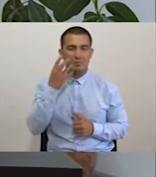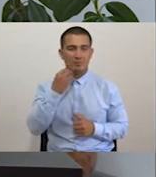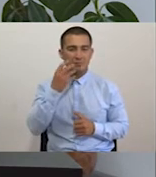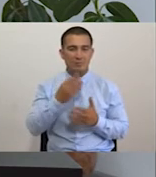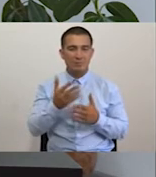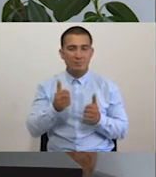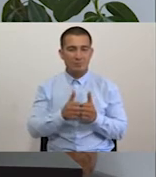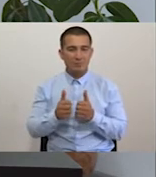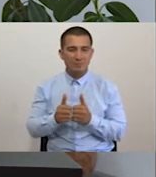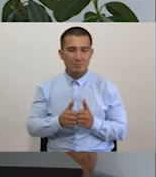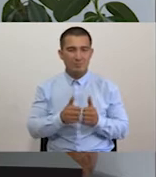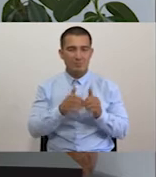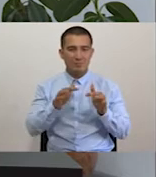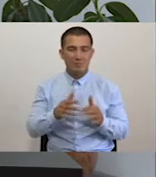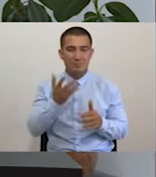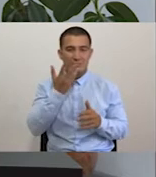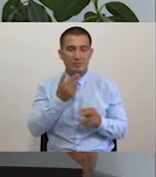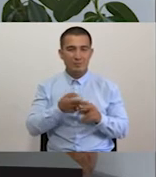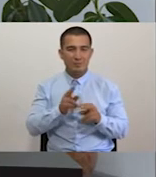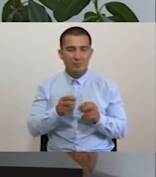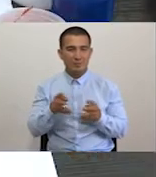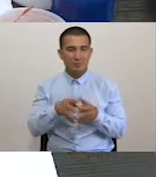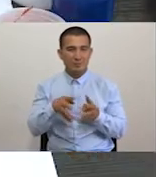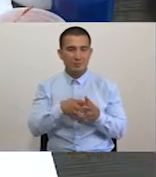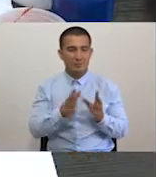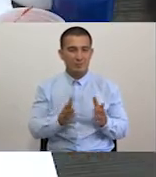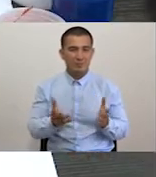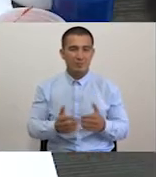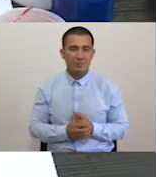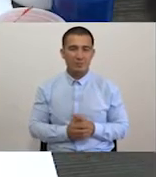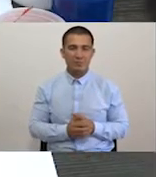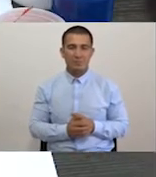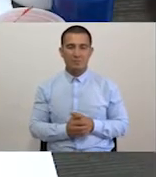Olmaning atroflariga biroz shu rangdan foydalanamiz.